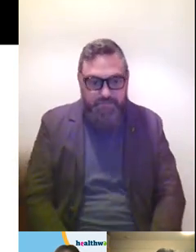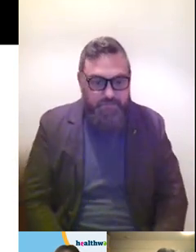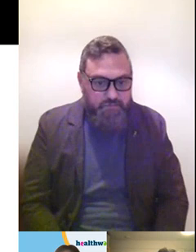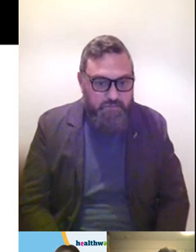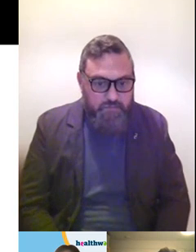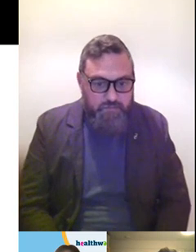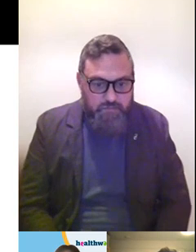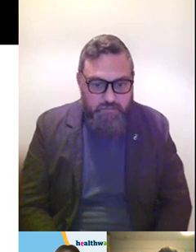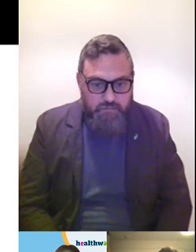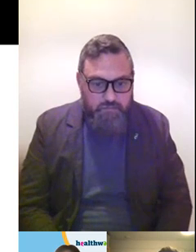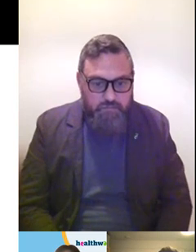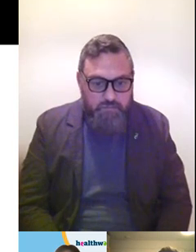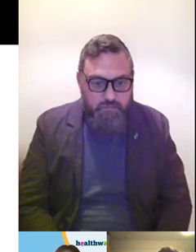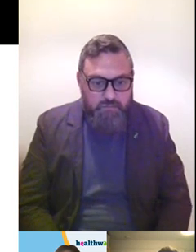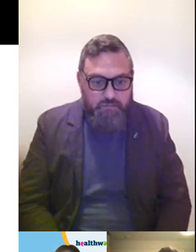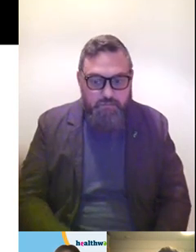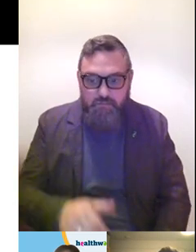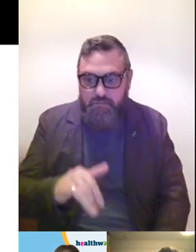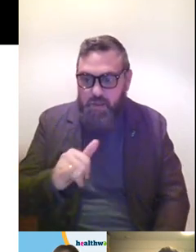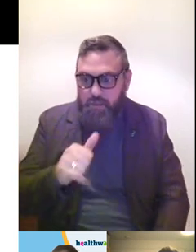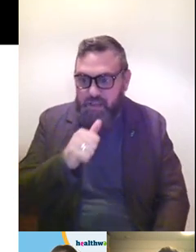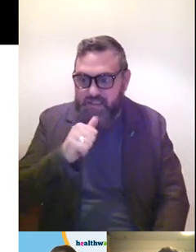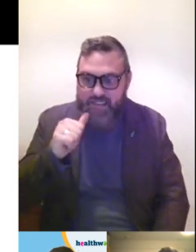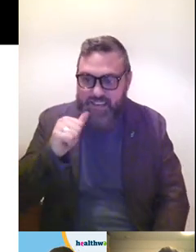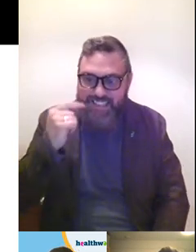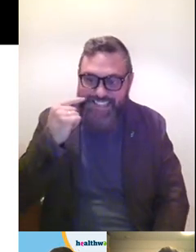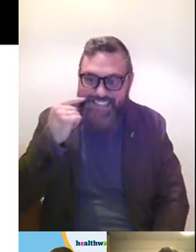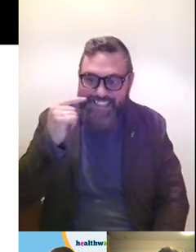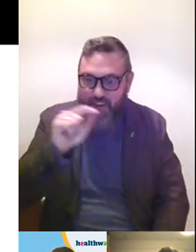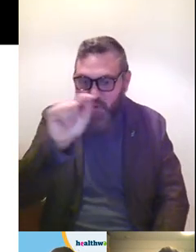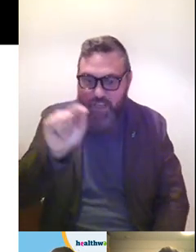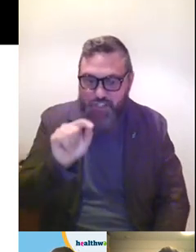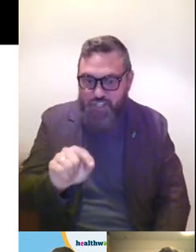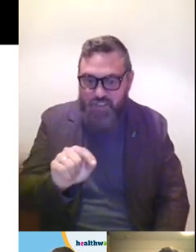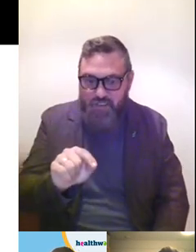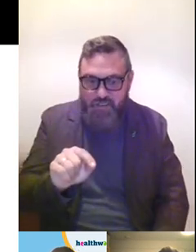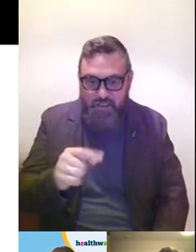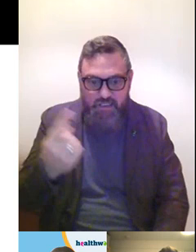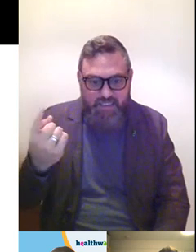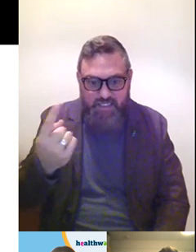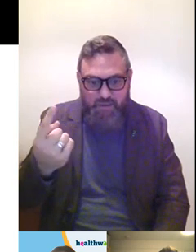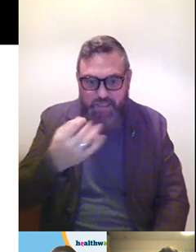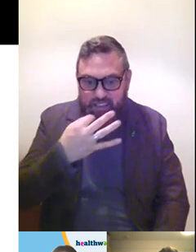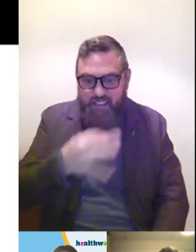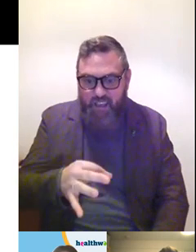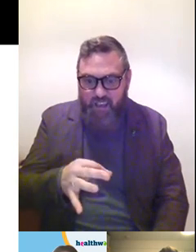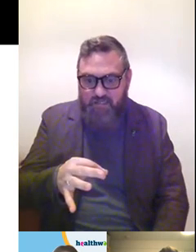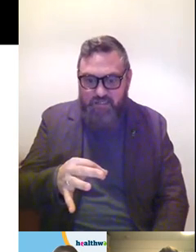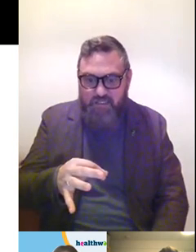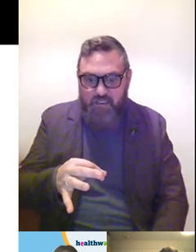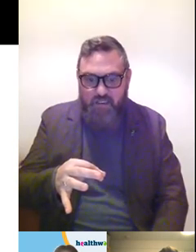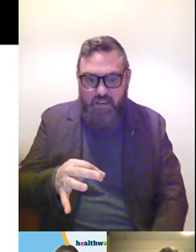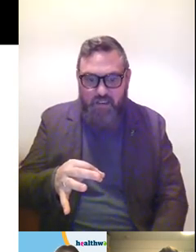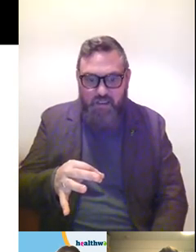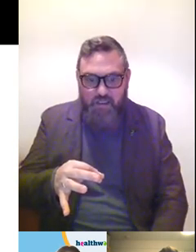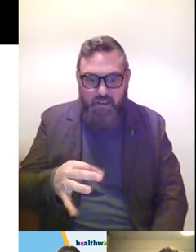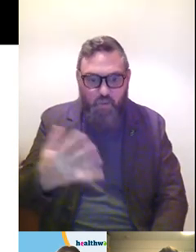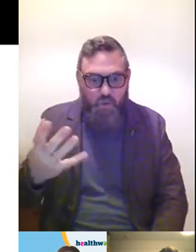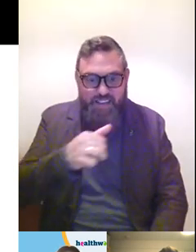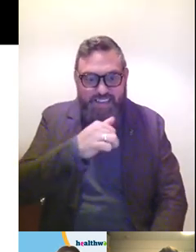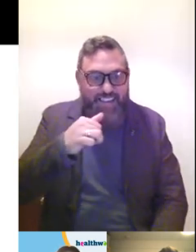Okay, and hopefully a nice, easy question to finish off on. Where are you? Someone is asking, Mike, can I ask Angela where that nice looking